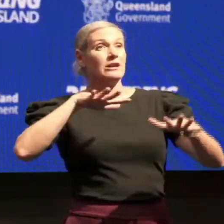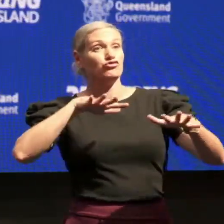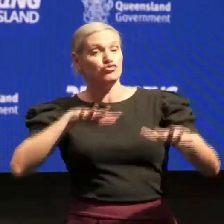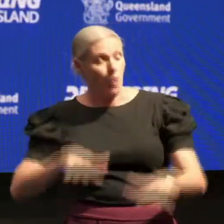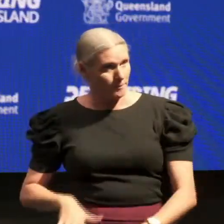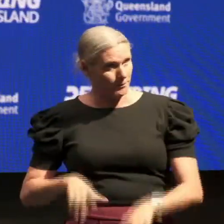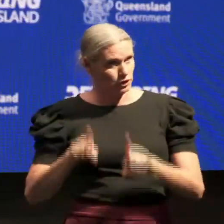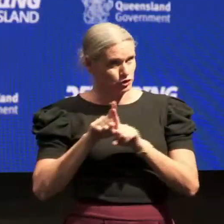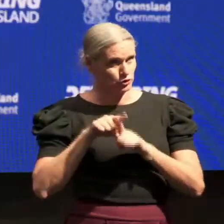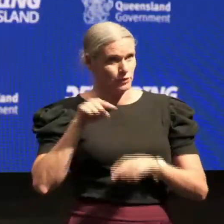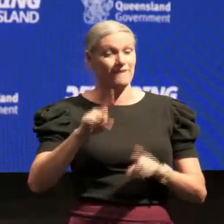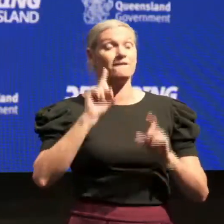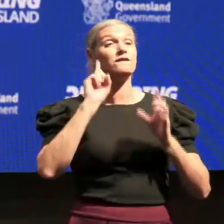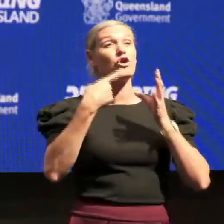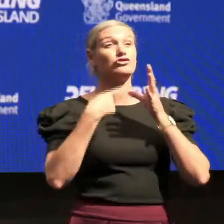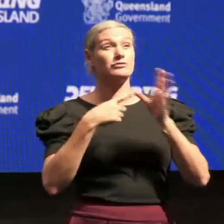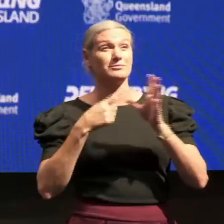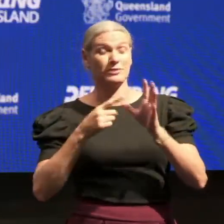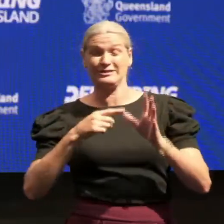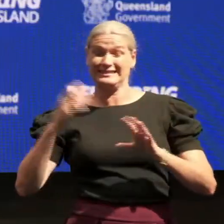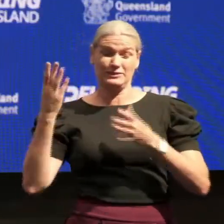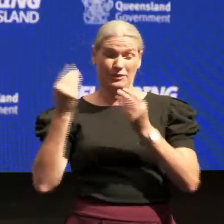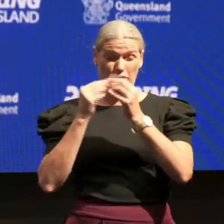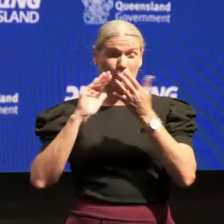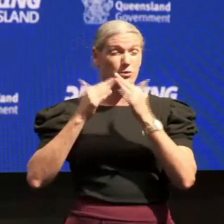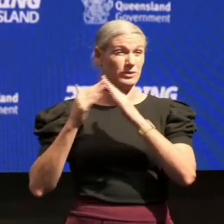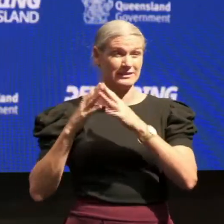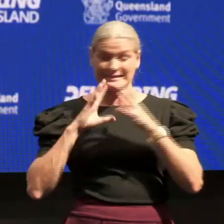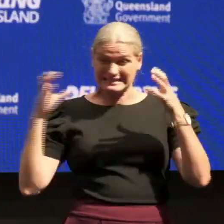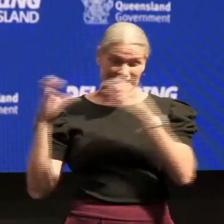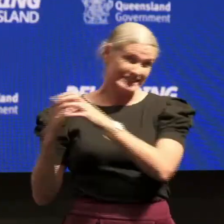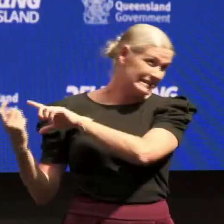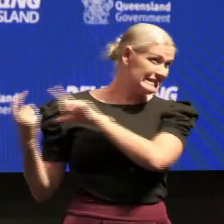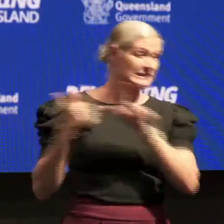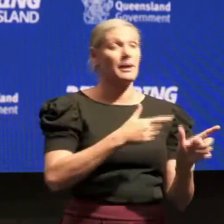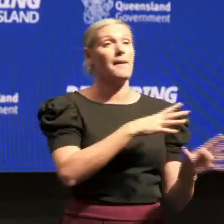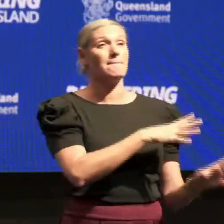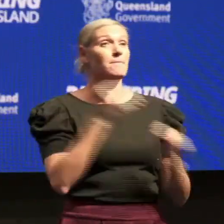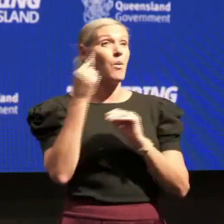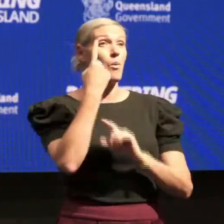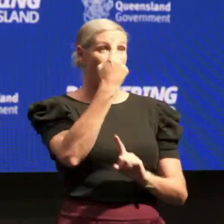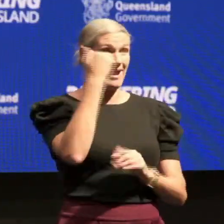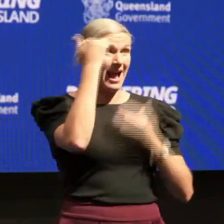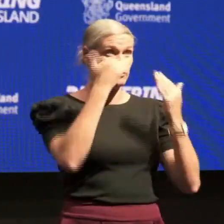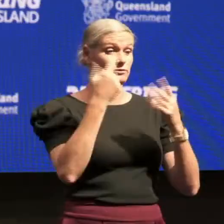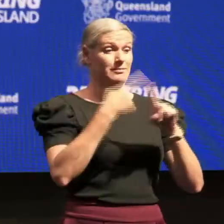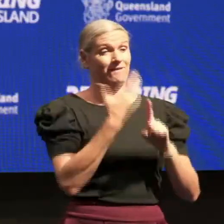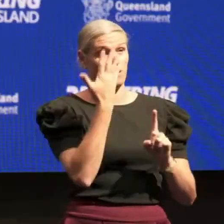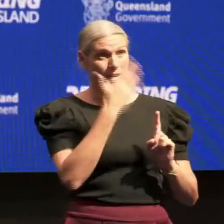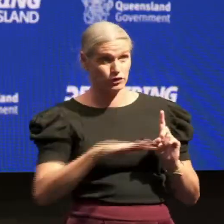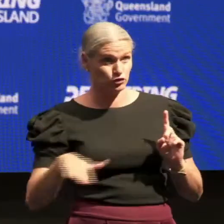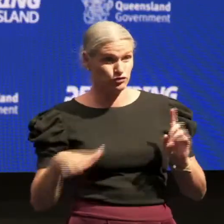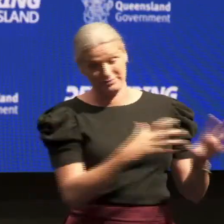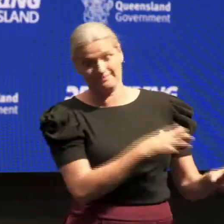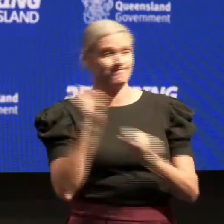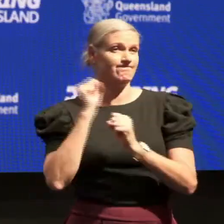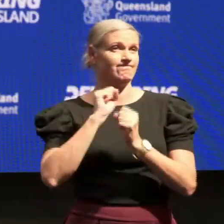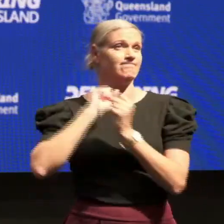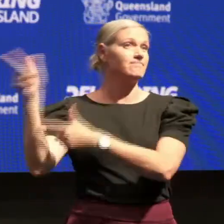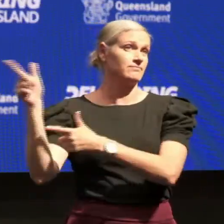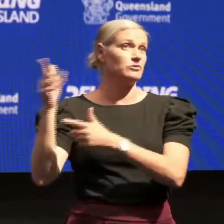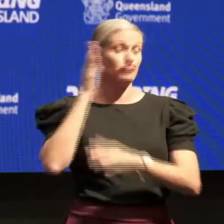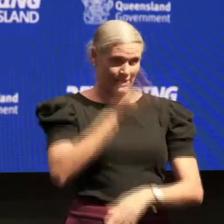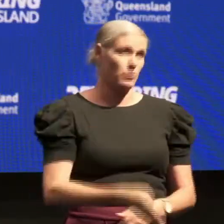also first responders acting together with the community were able to extract one of those adults and the 5 children from that area of